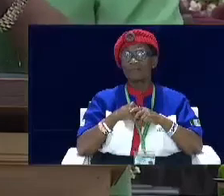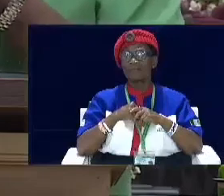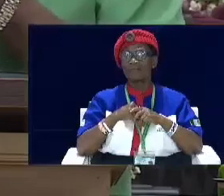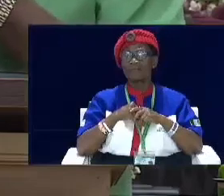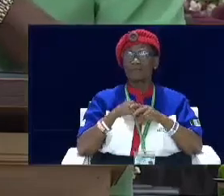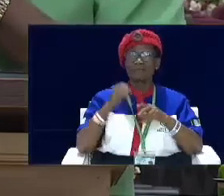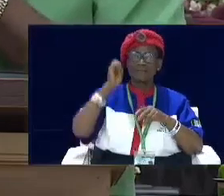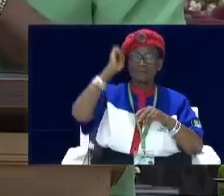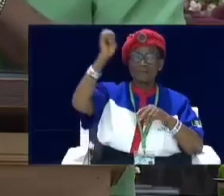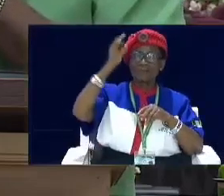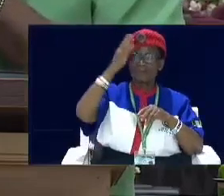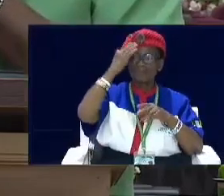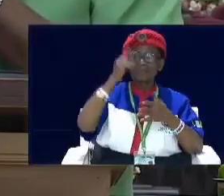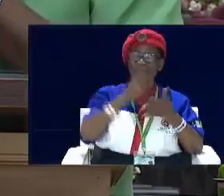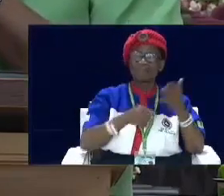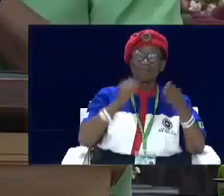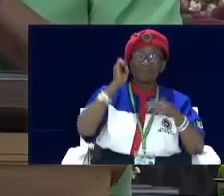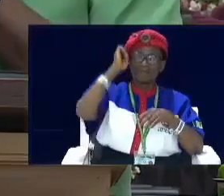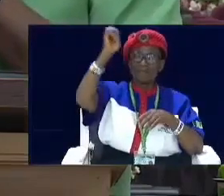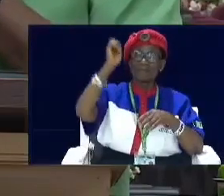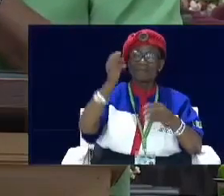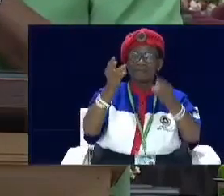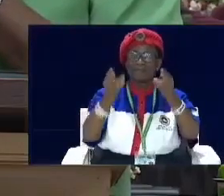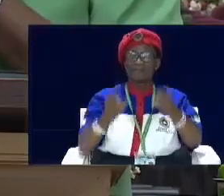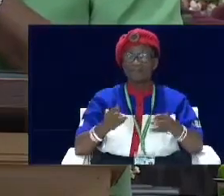knows what he wants.